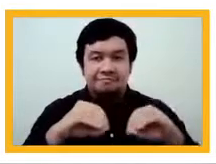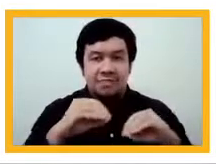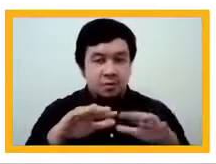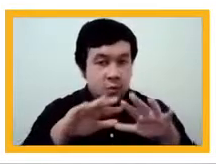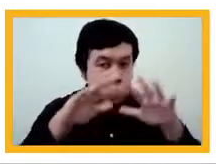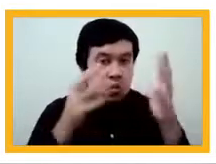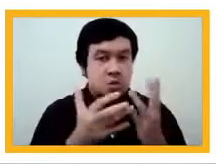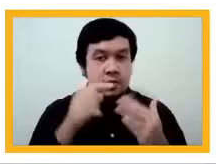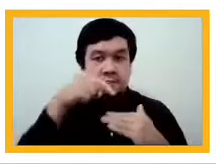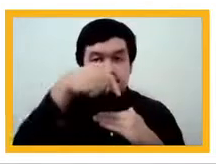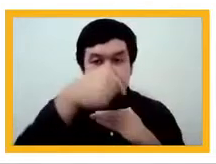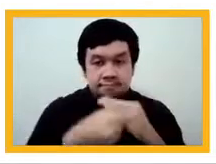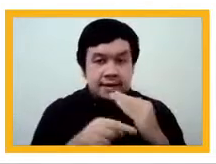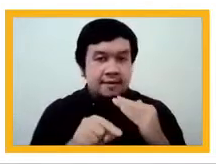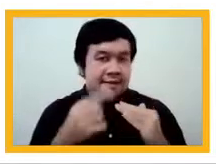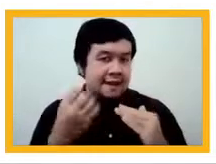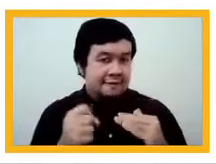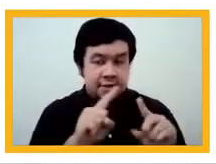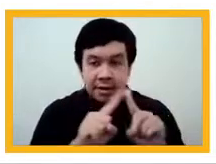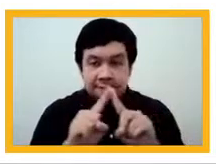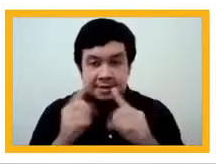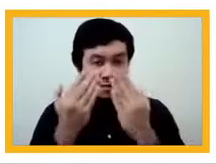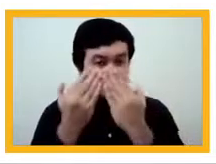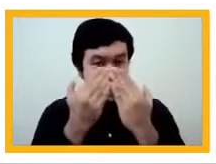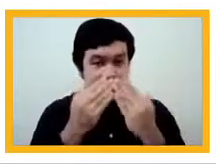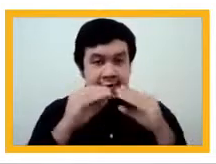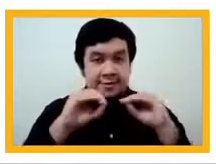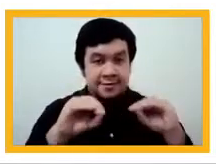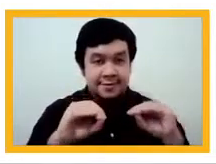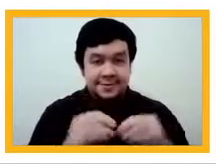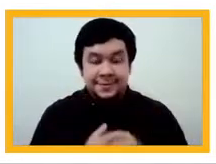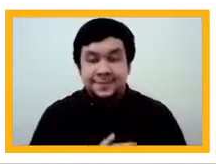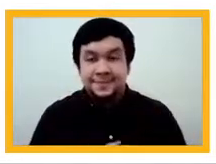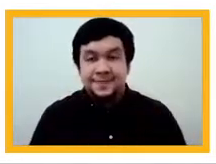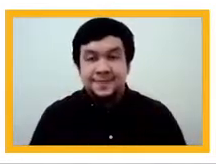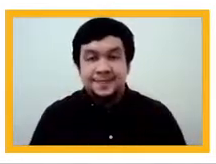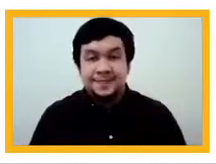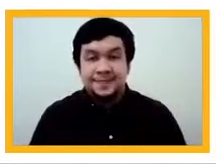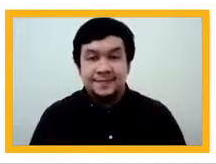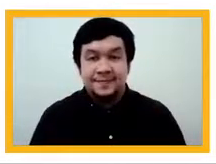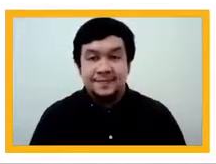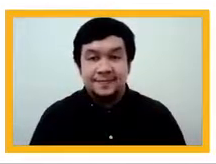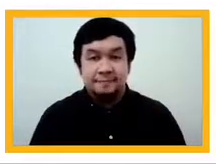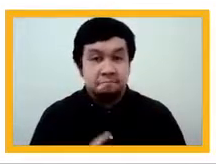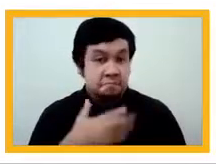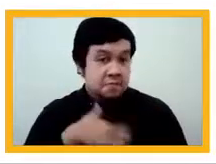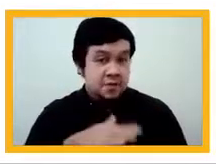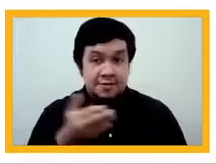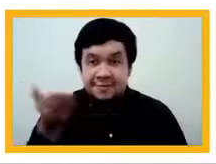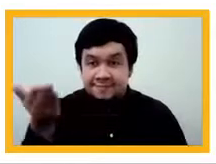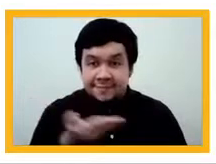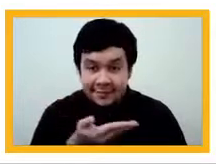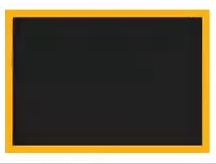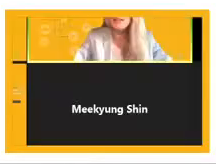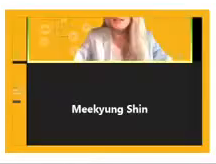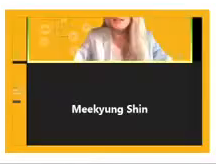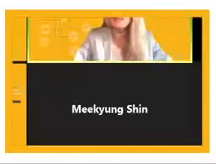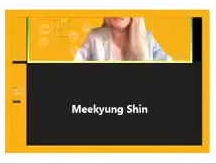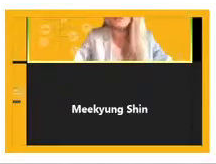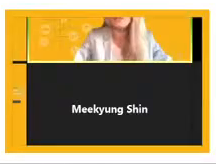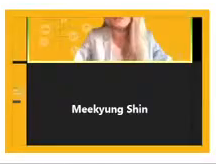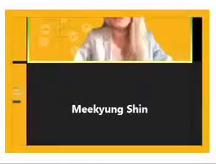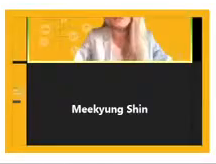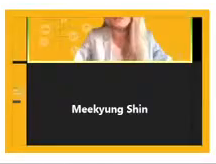higher technology and higher education. So if I can now please invite Professor Ha Wei to share how we can build